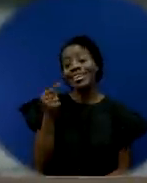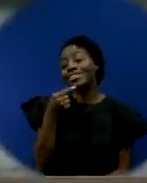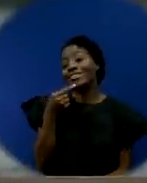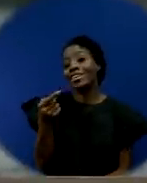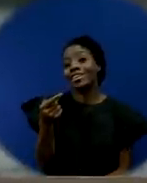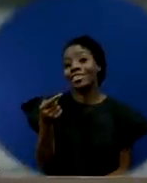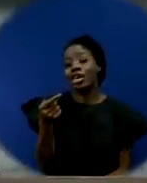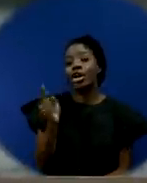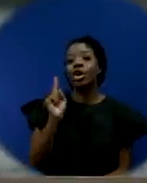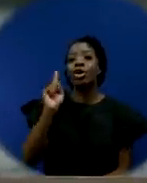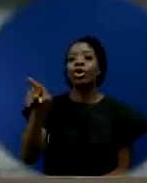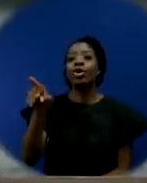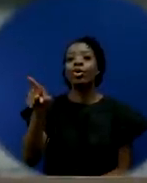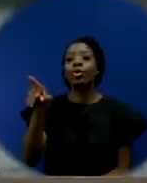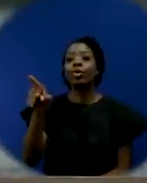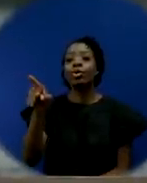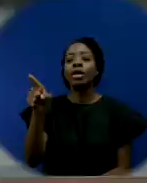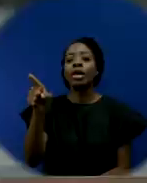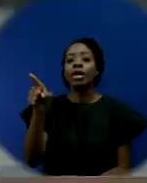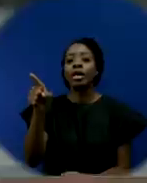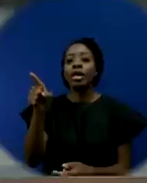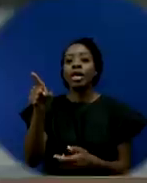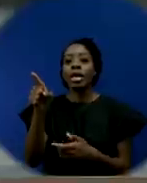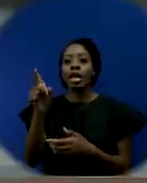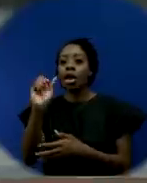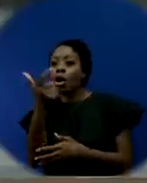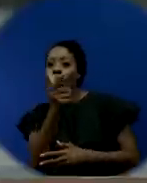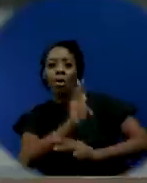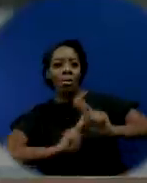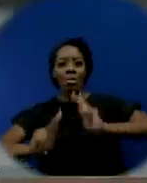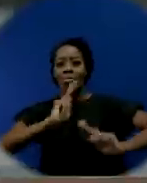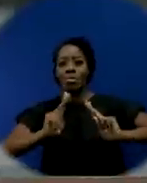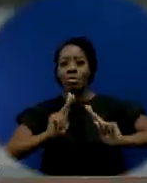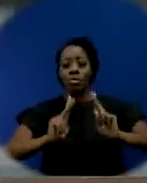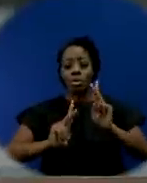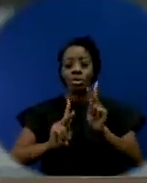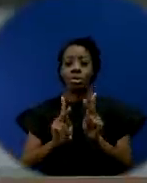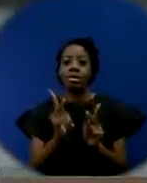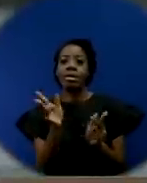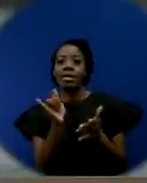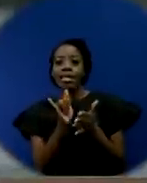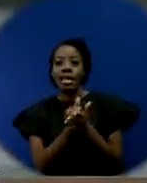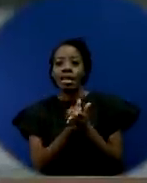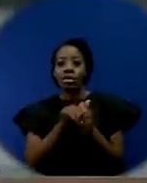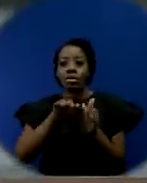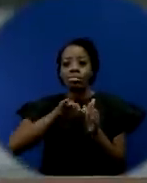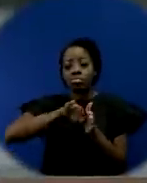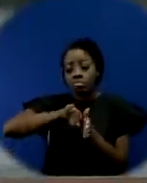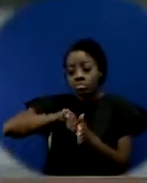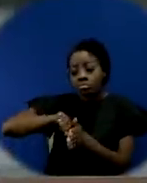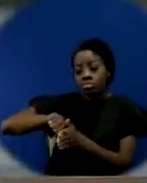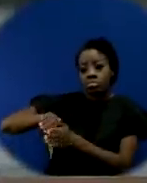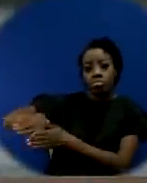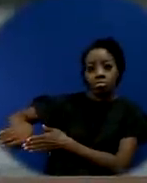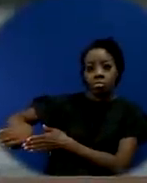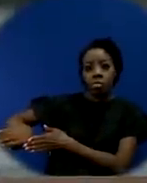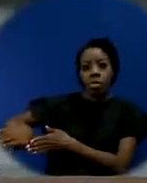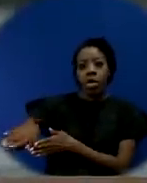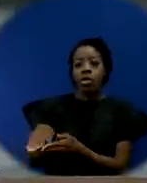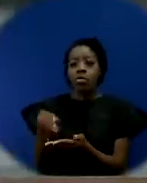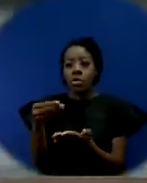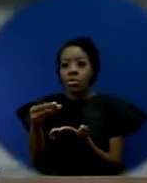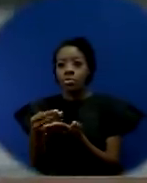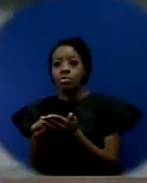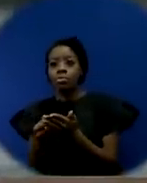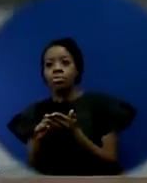go get the crippled, the lame, the blind, the poor,